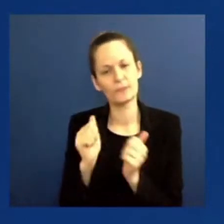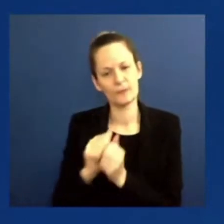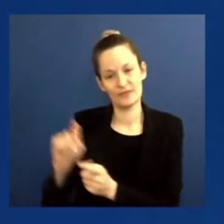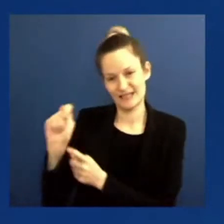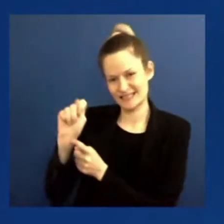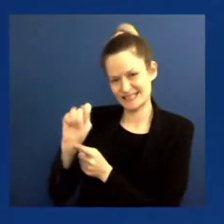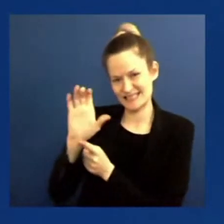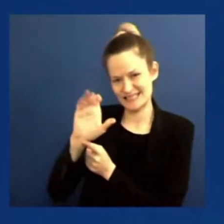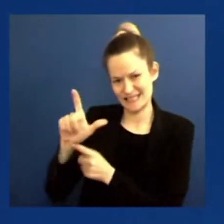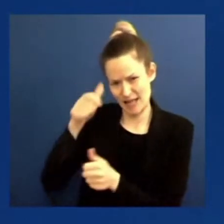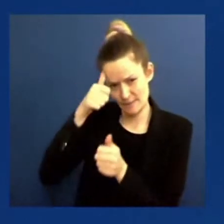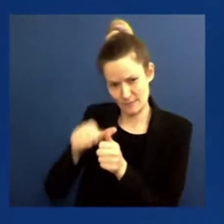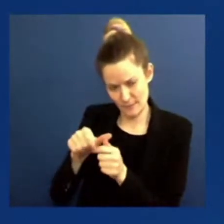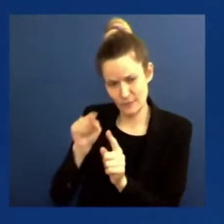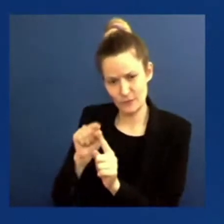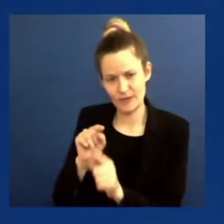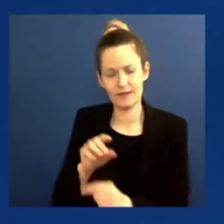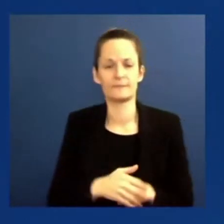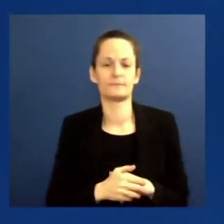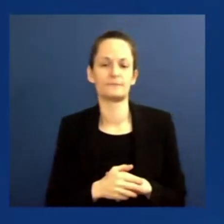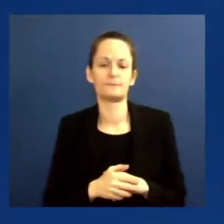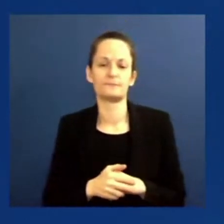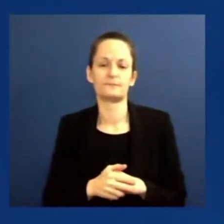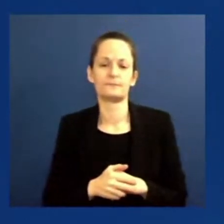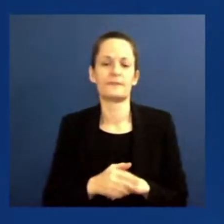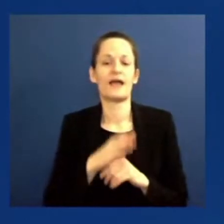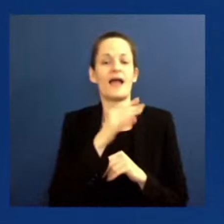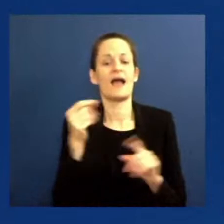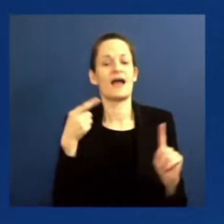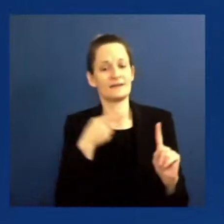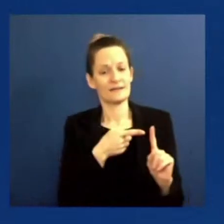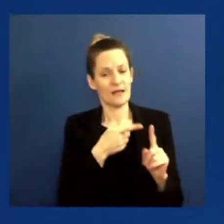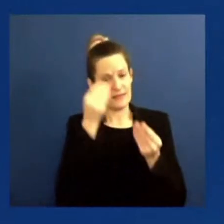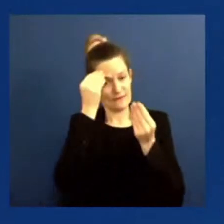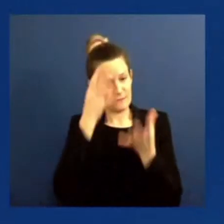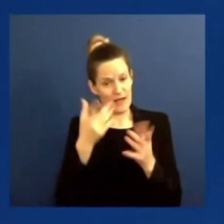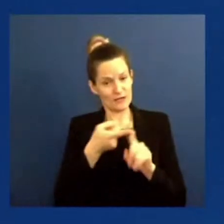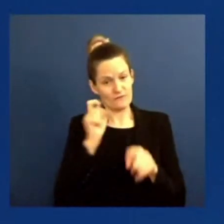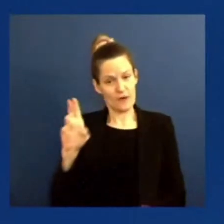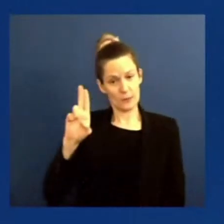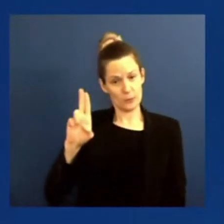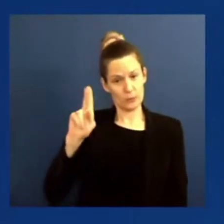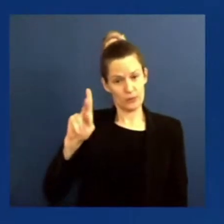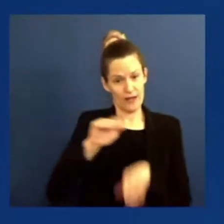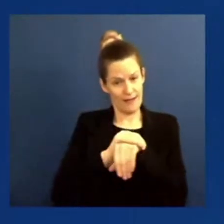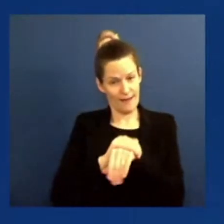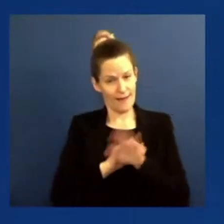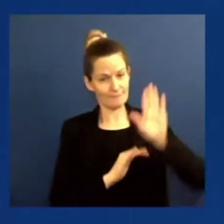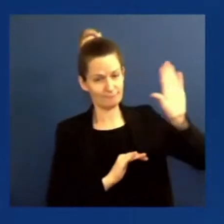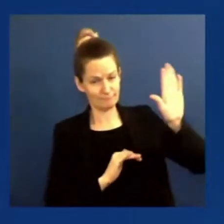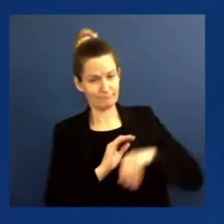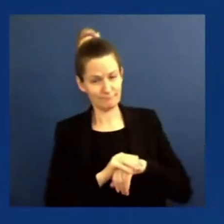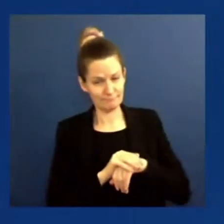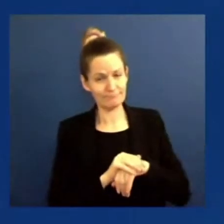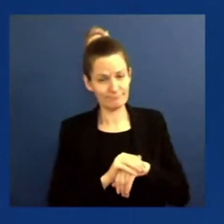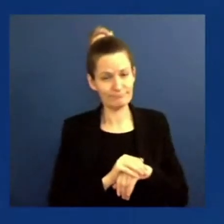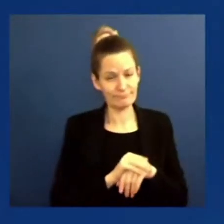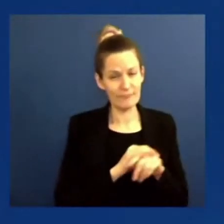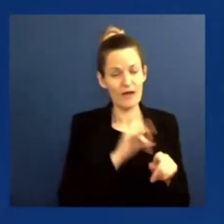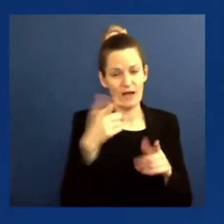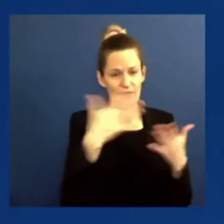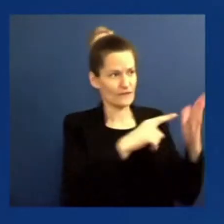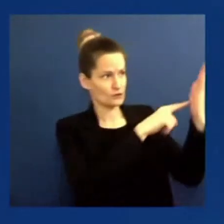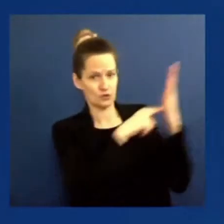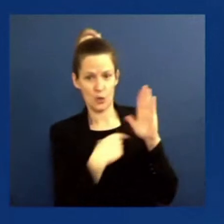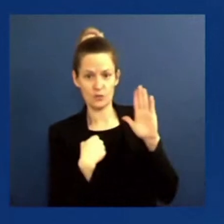said, these are data from the UK. She showed us data from the United States. They're very similar. If you look at just